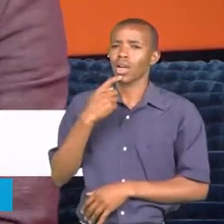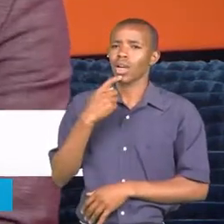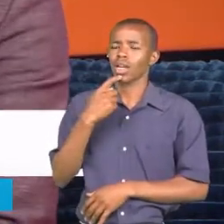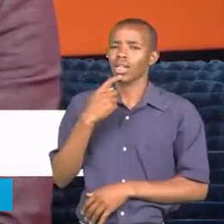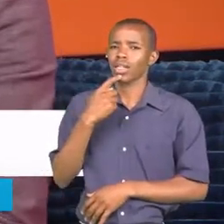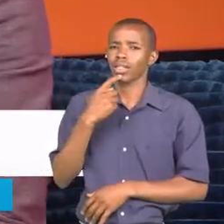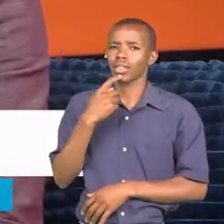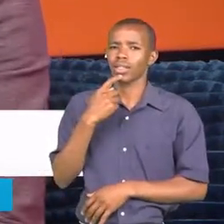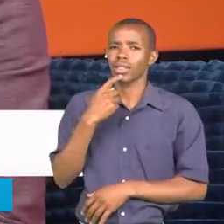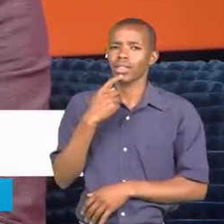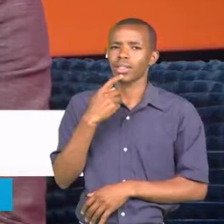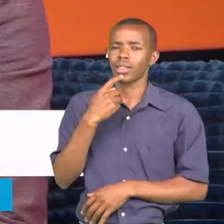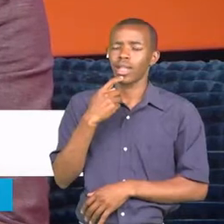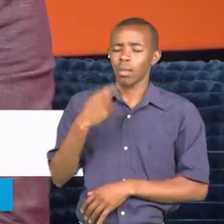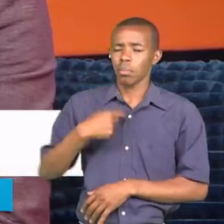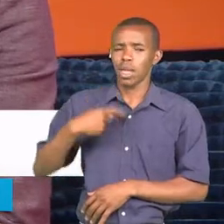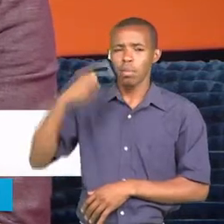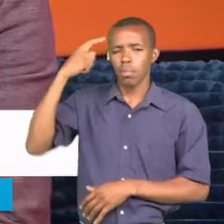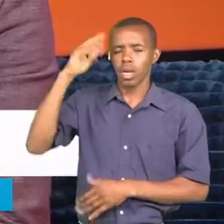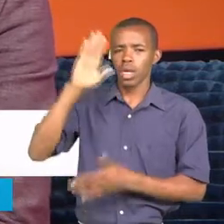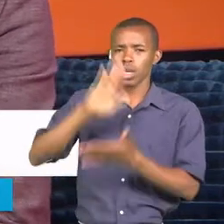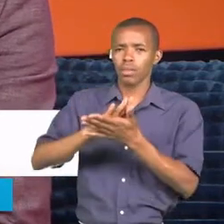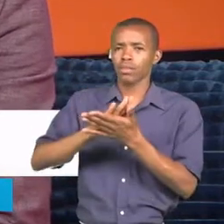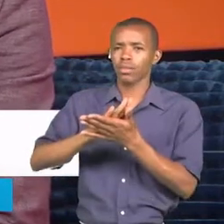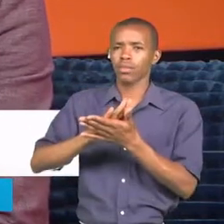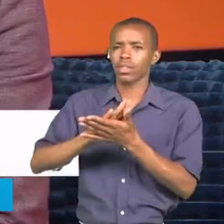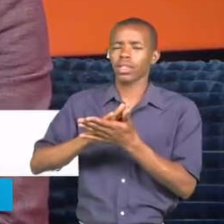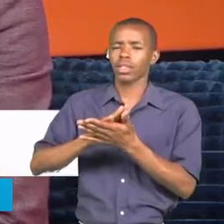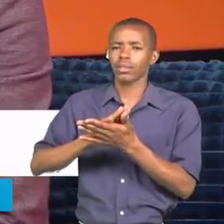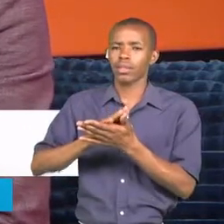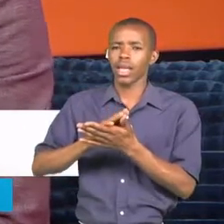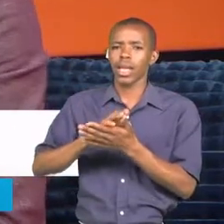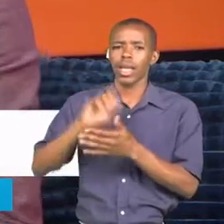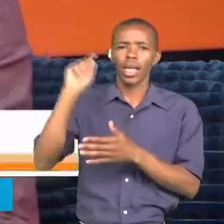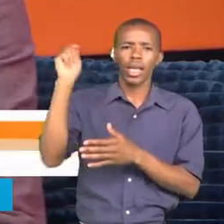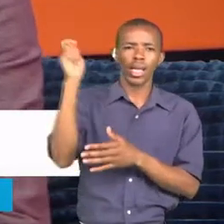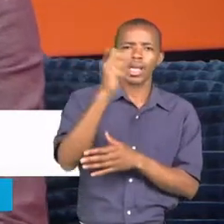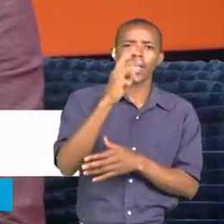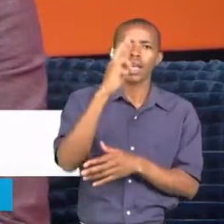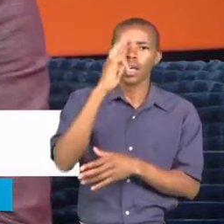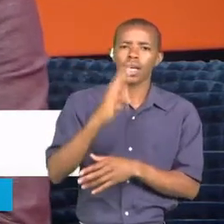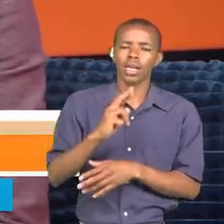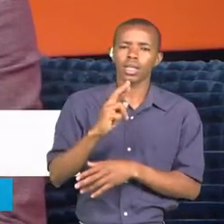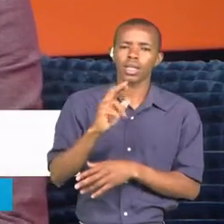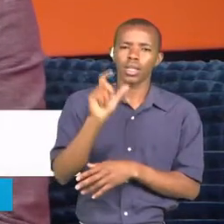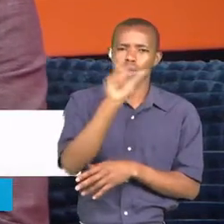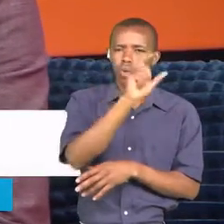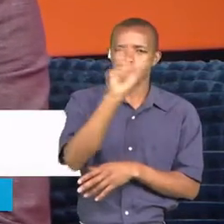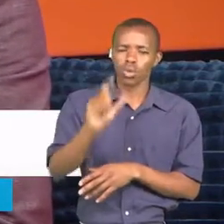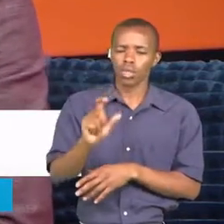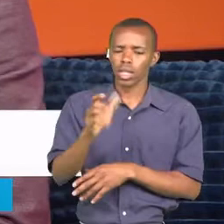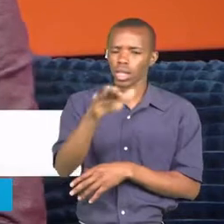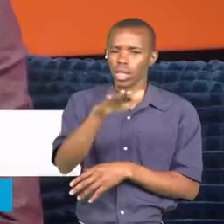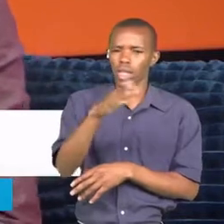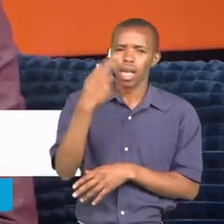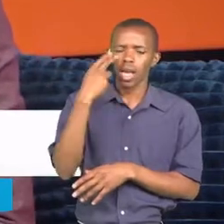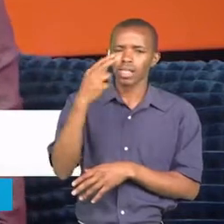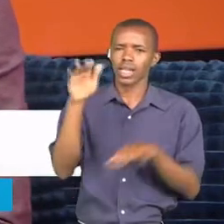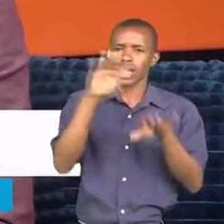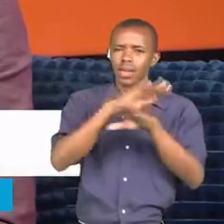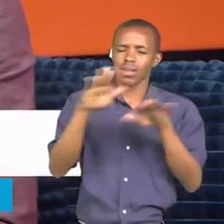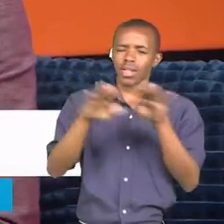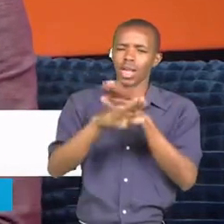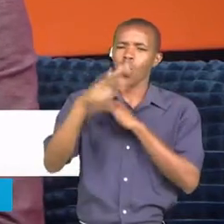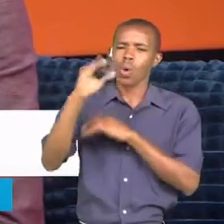the logic, because now I believe, as a Kenya Red Cross Society who are on the ground, they've seen everything. Why is the CS giving